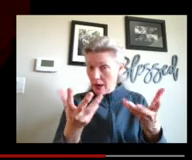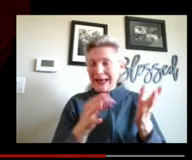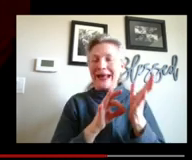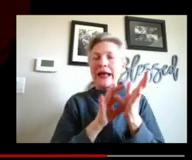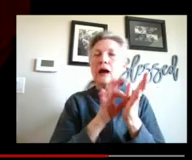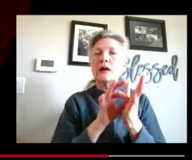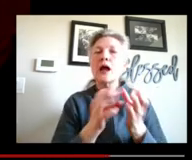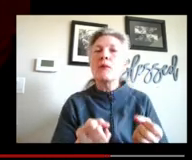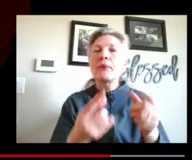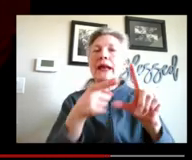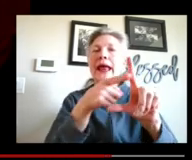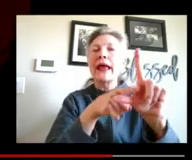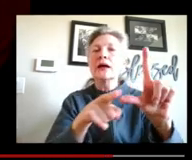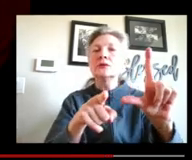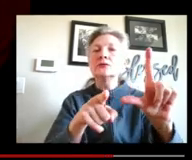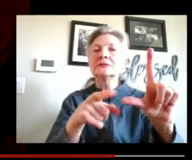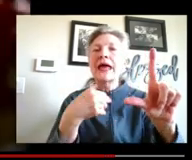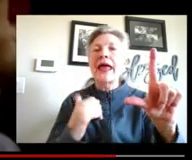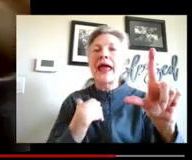Right here,